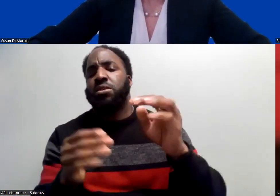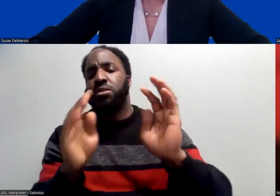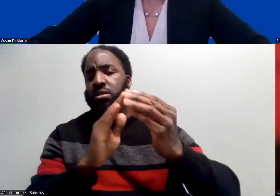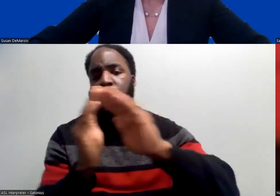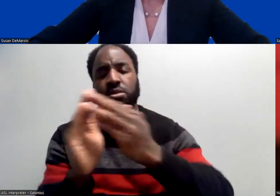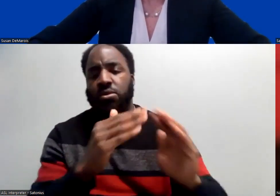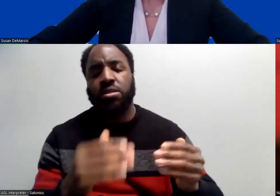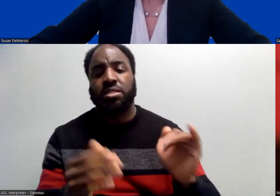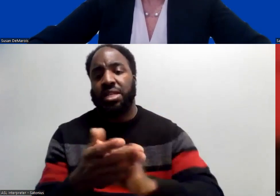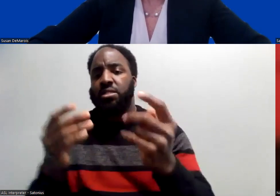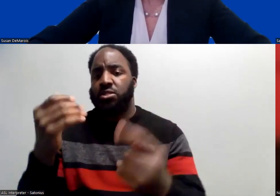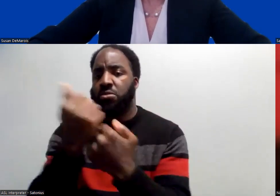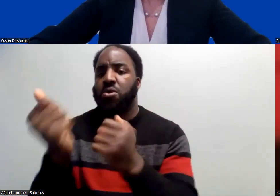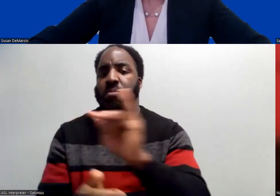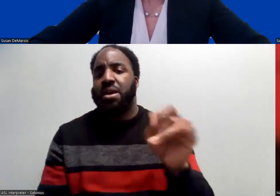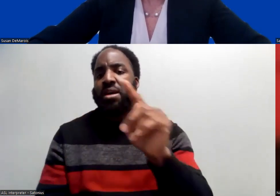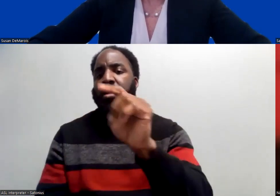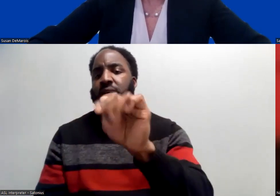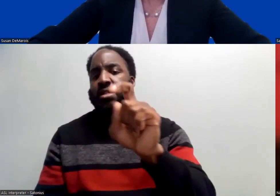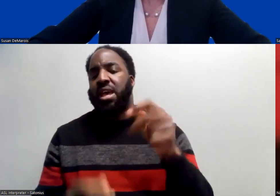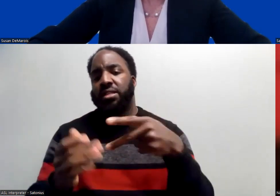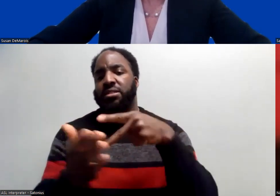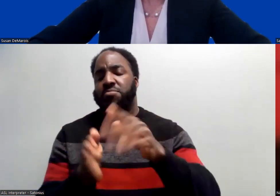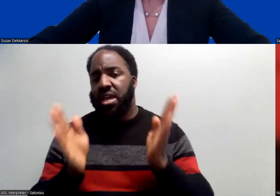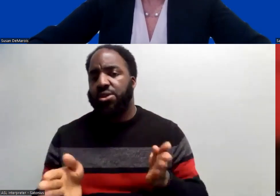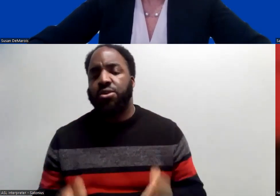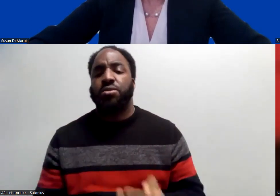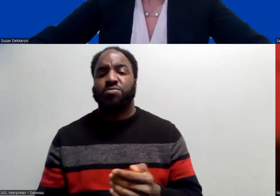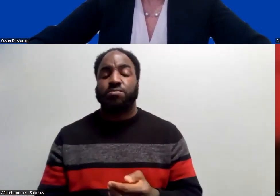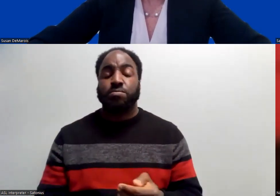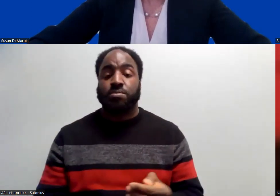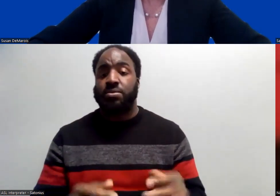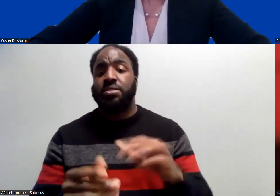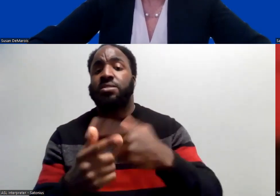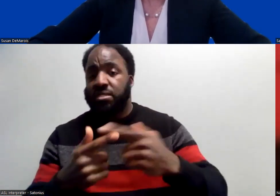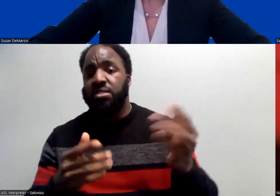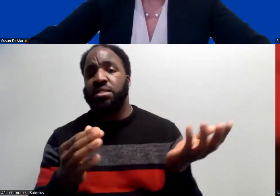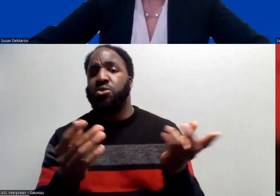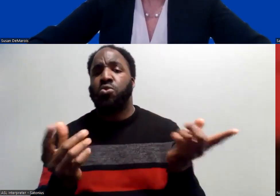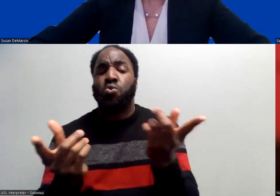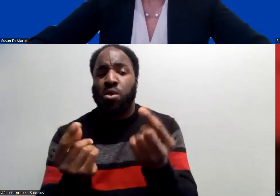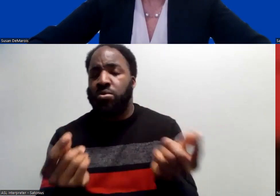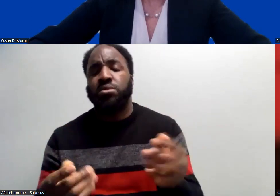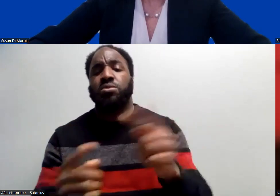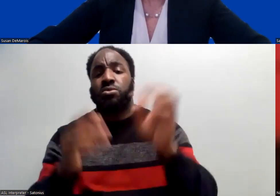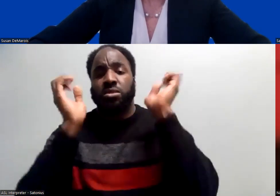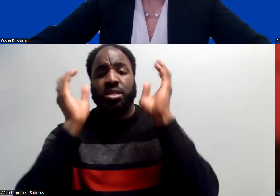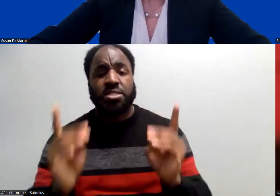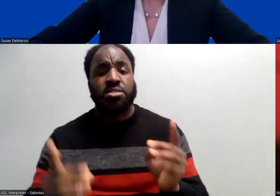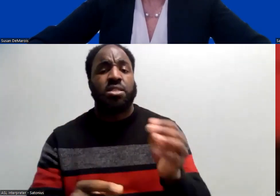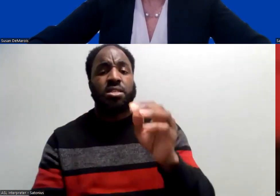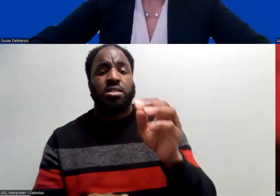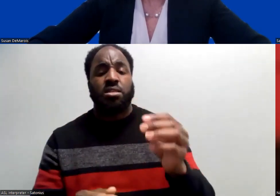taxpayer support for programs like this? And then what are we doing to educate